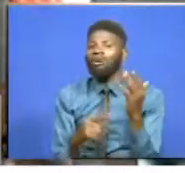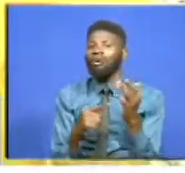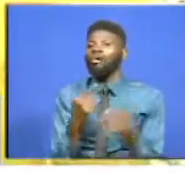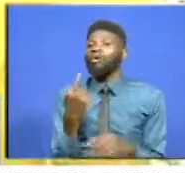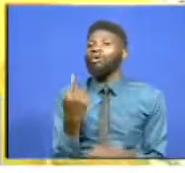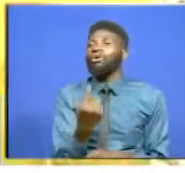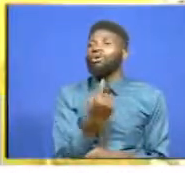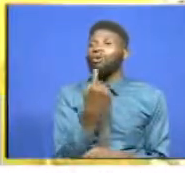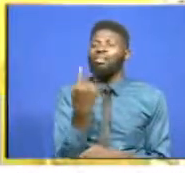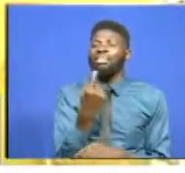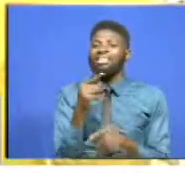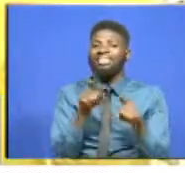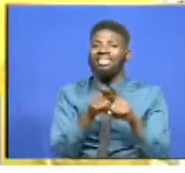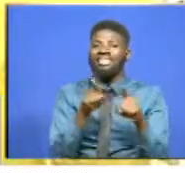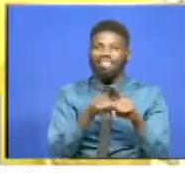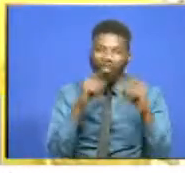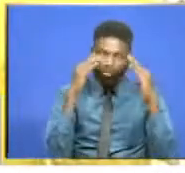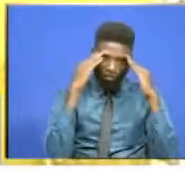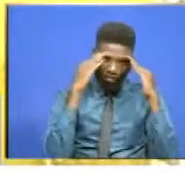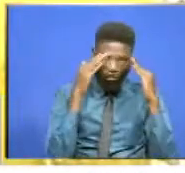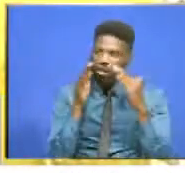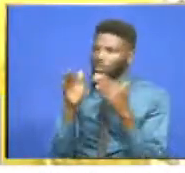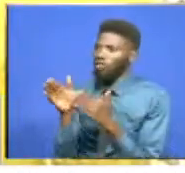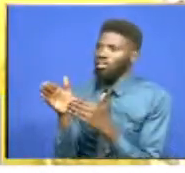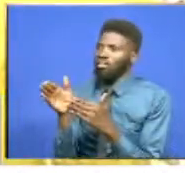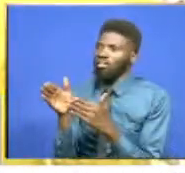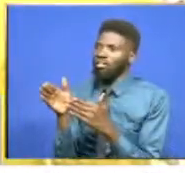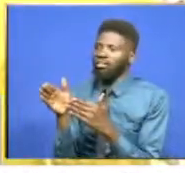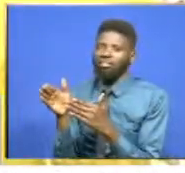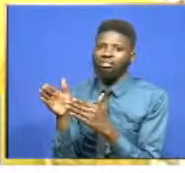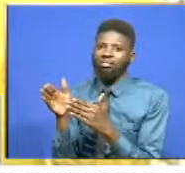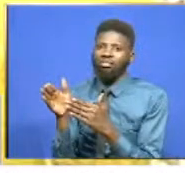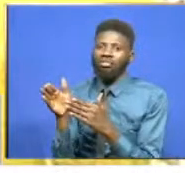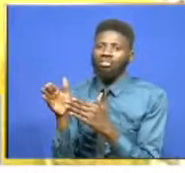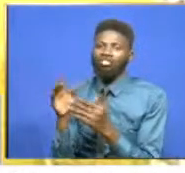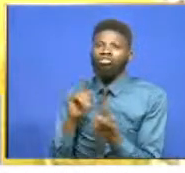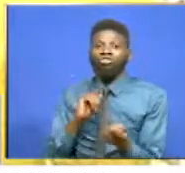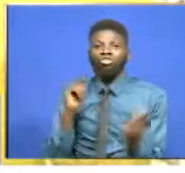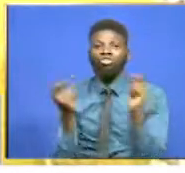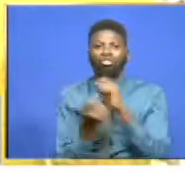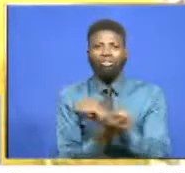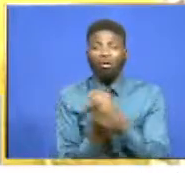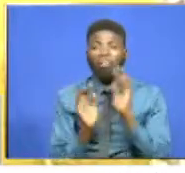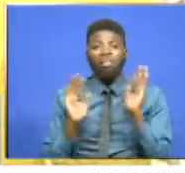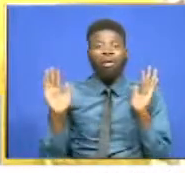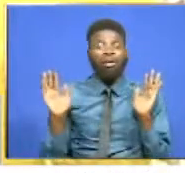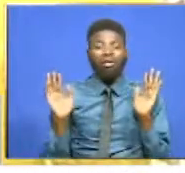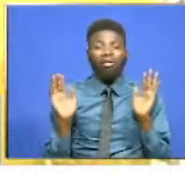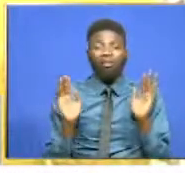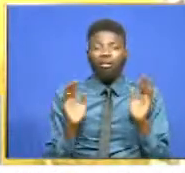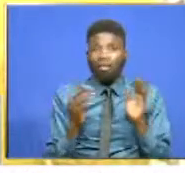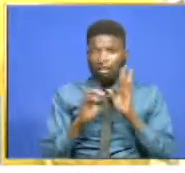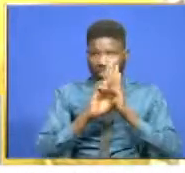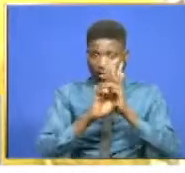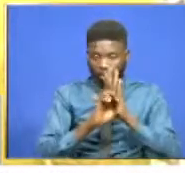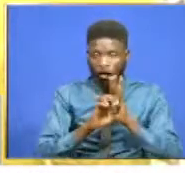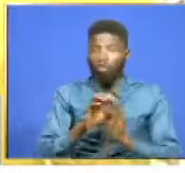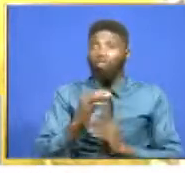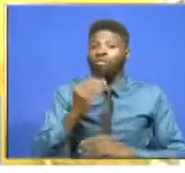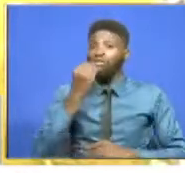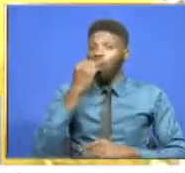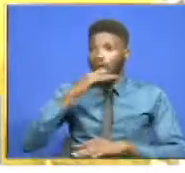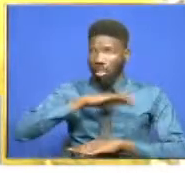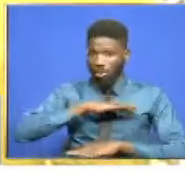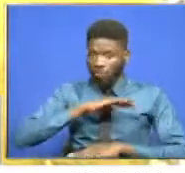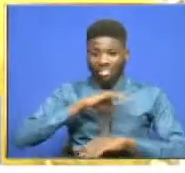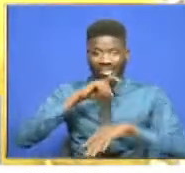segregated, kind of shifted the focus from certain areas to others. What am I saying? I'm saying that if it is in terms of food security, when